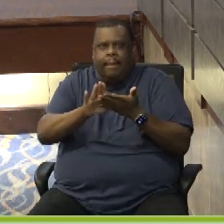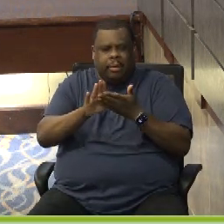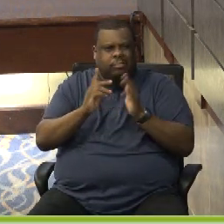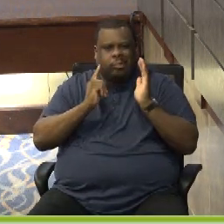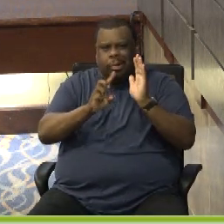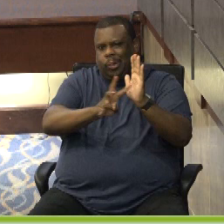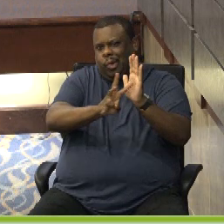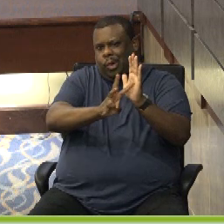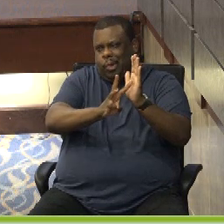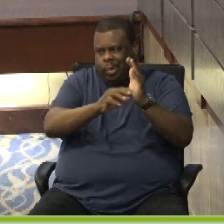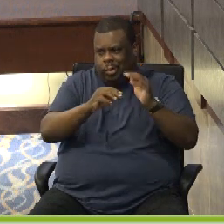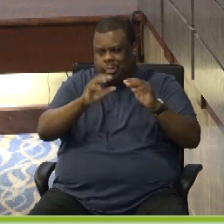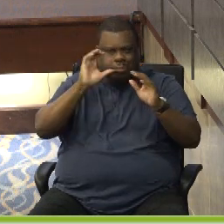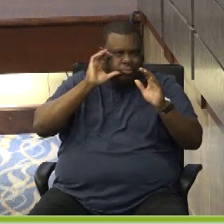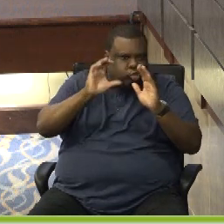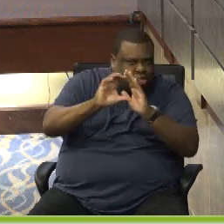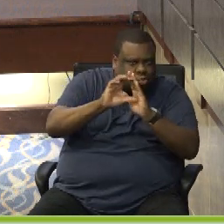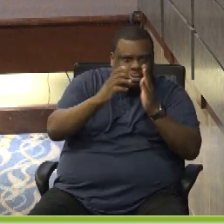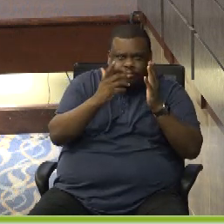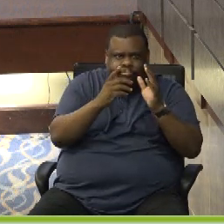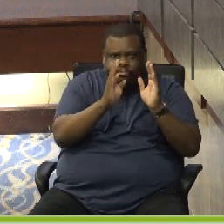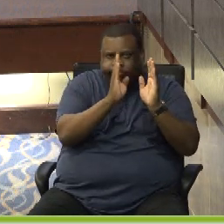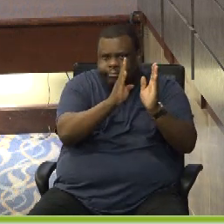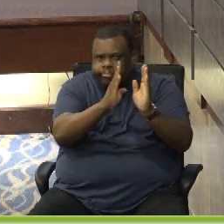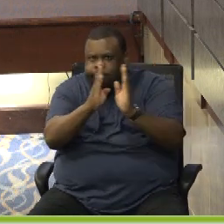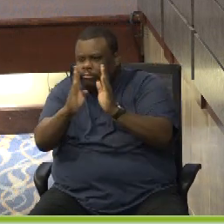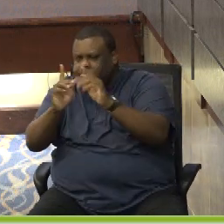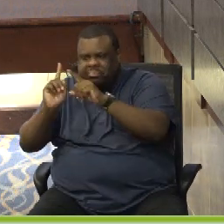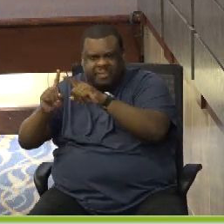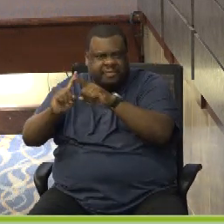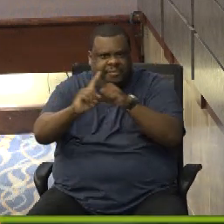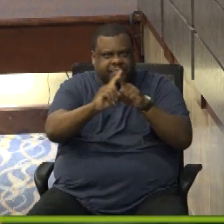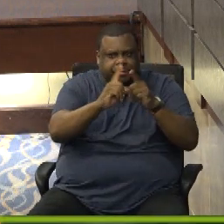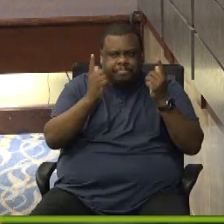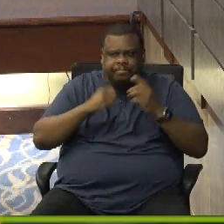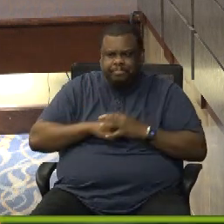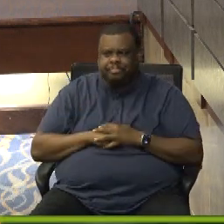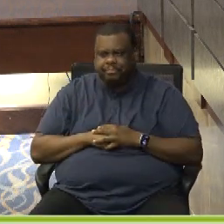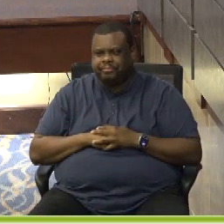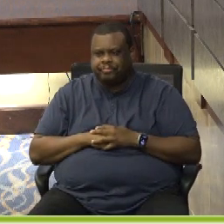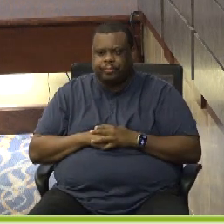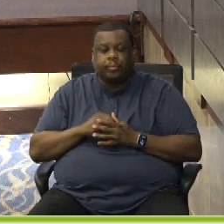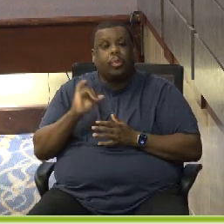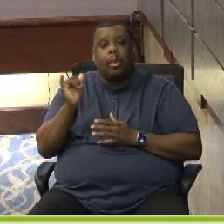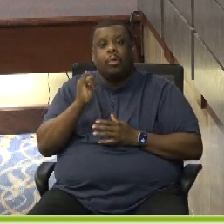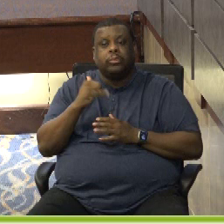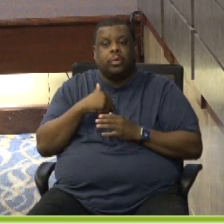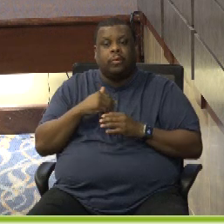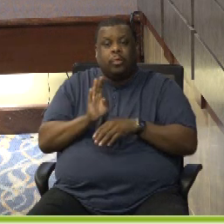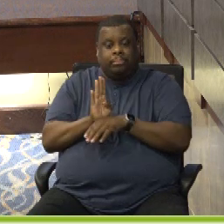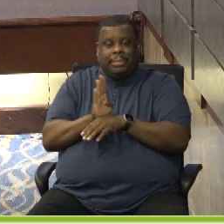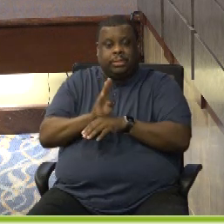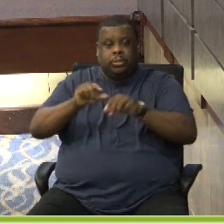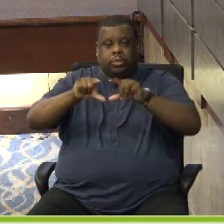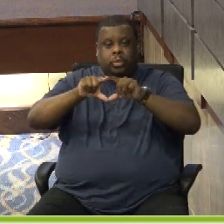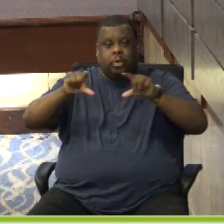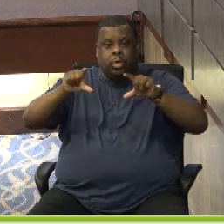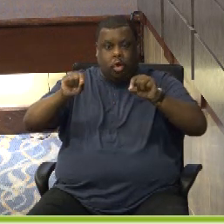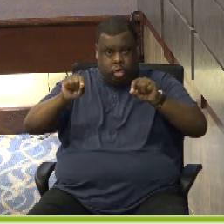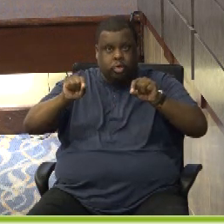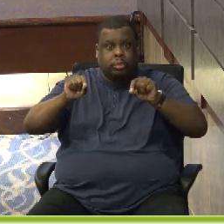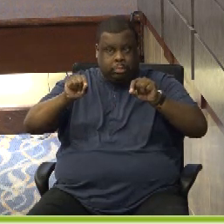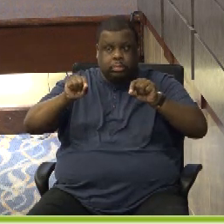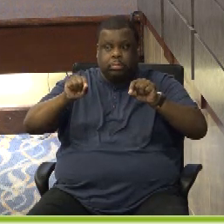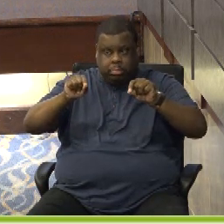and it can operate, say, for everyone on a business card. But then you also have a way of